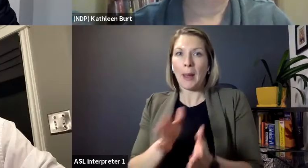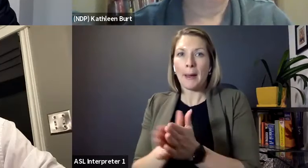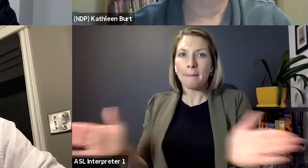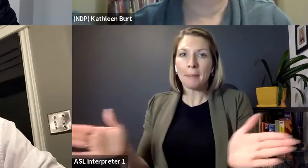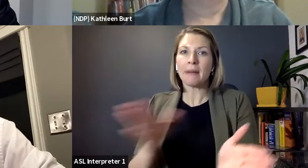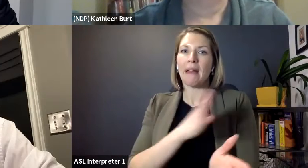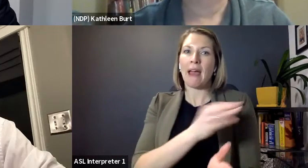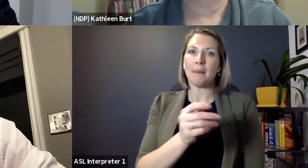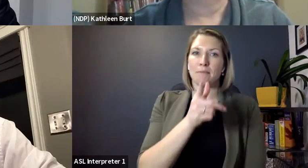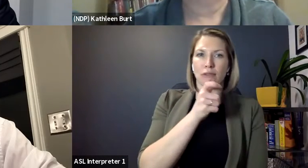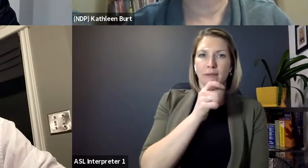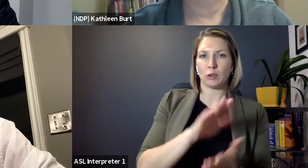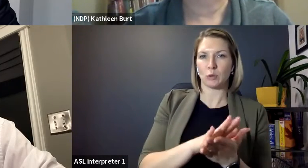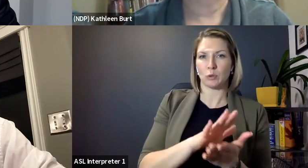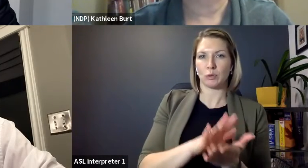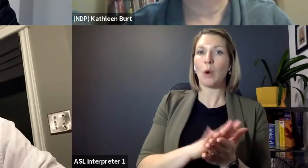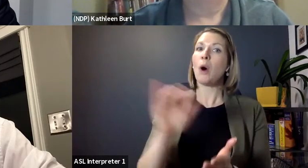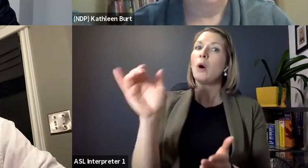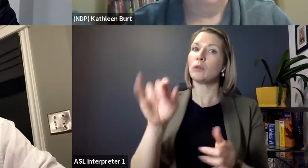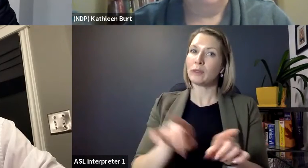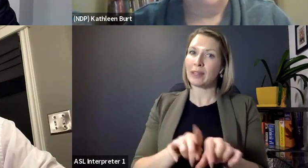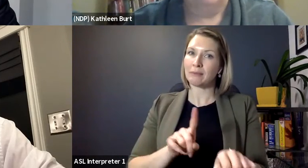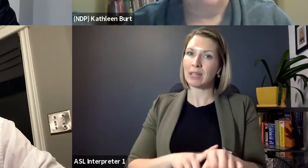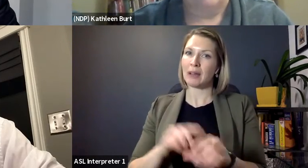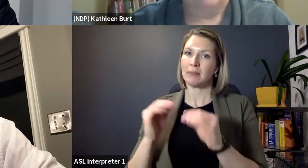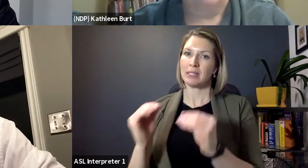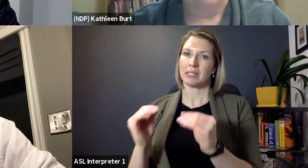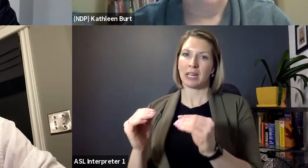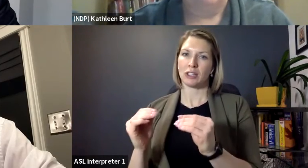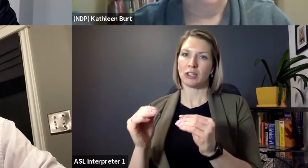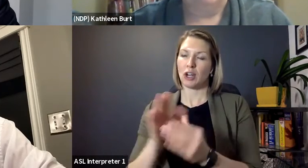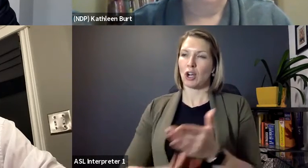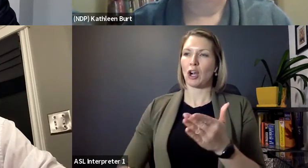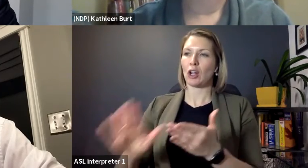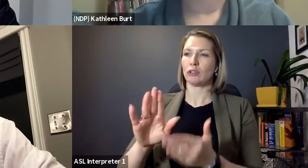also taught at the College of the North Atlantic for another 7 years.